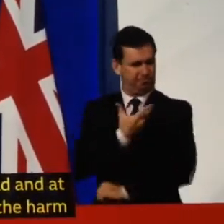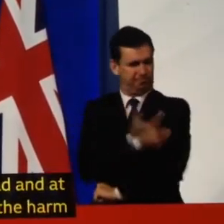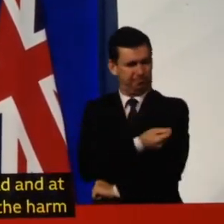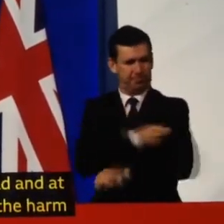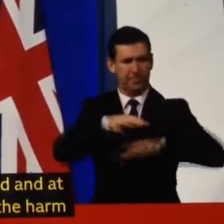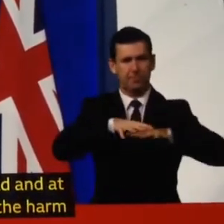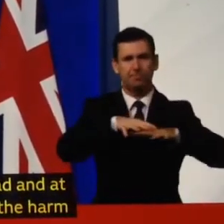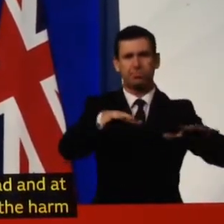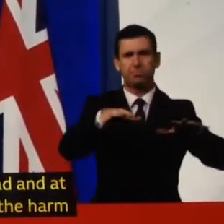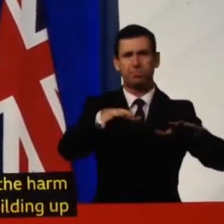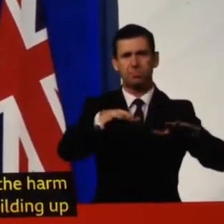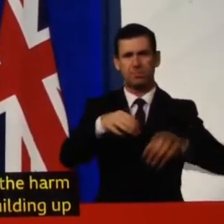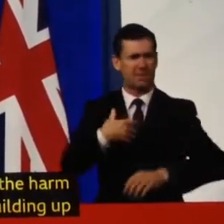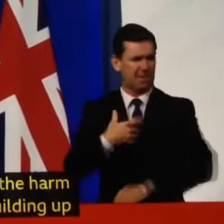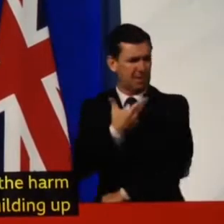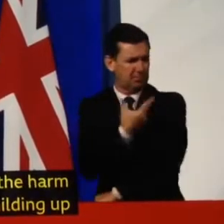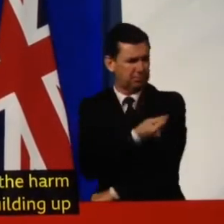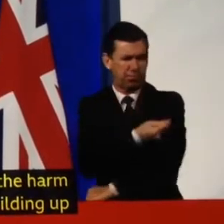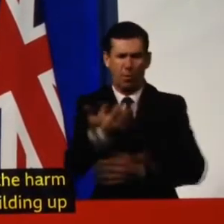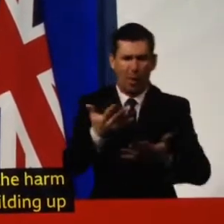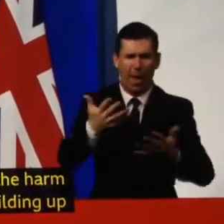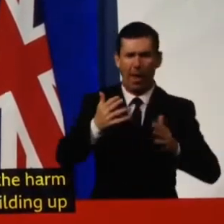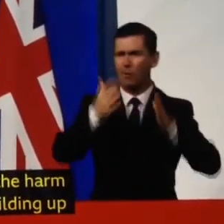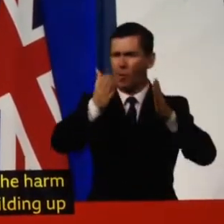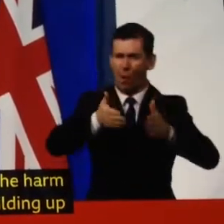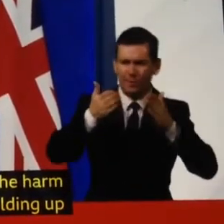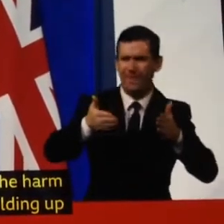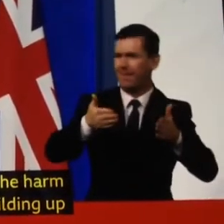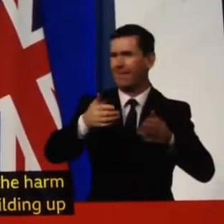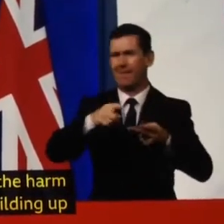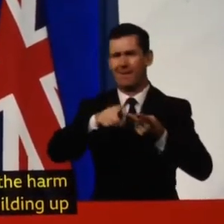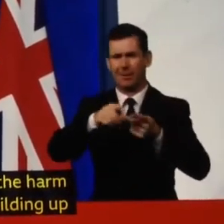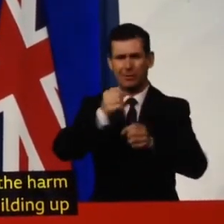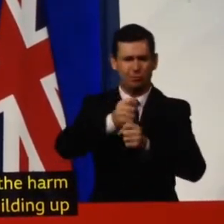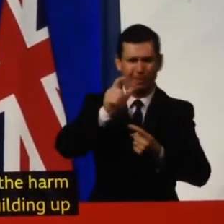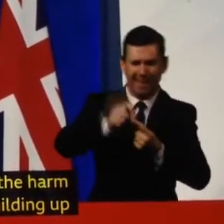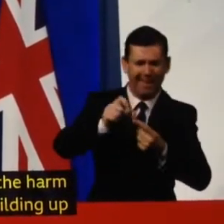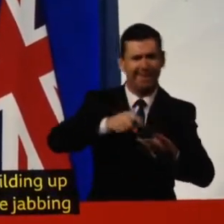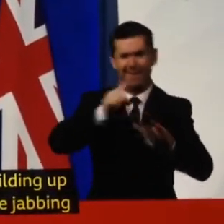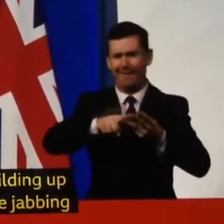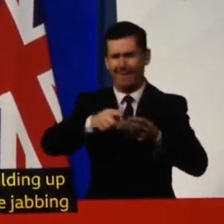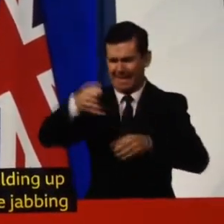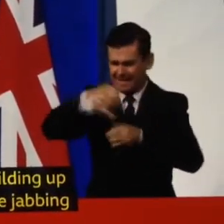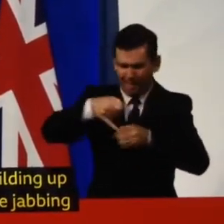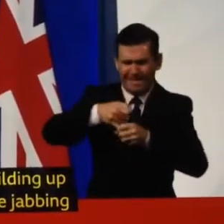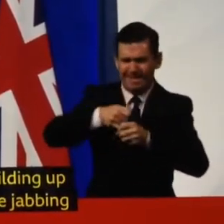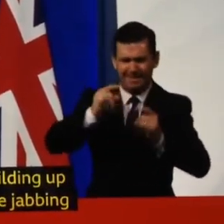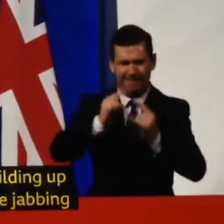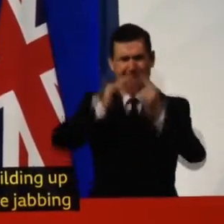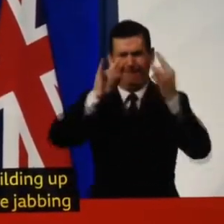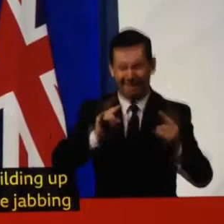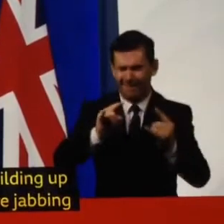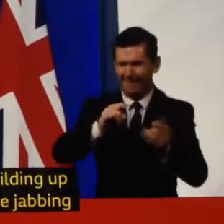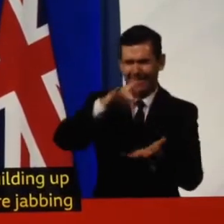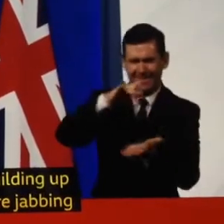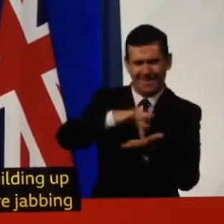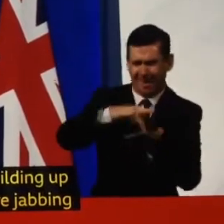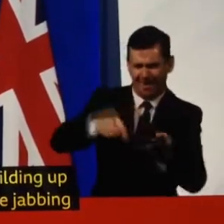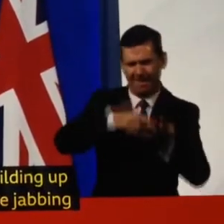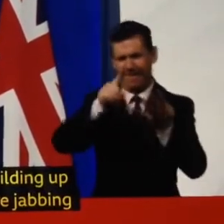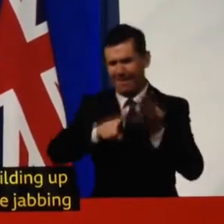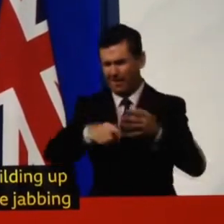defences. We're jabbing in hospitals, we're jabbing in surgeries, we're jabbing in pharmacies and in pop-up centres, we're jabbing in shopping centres and on